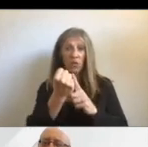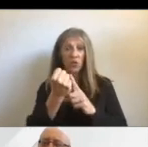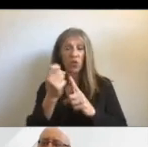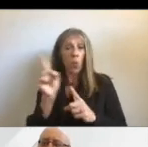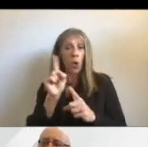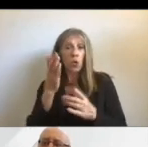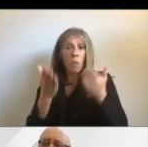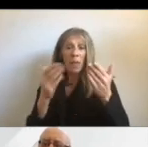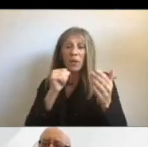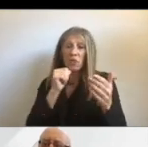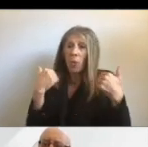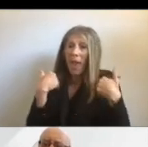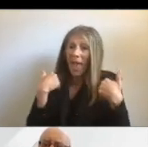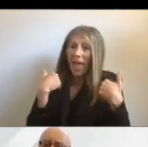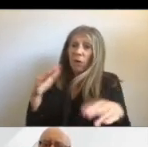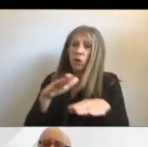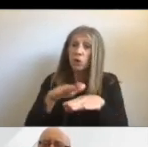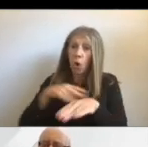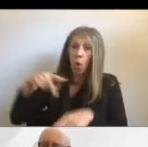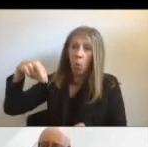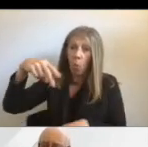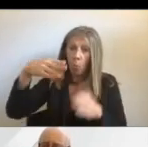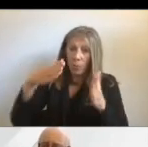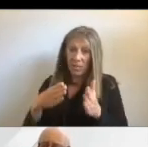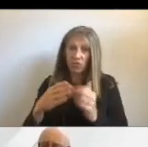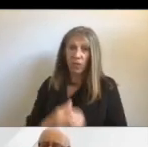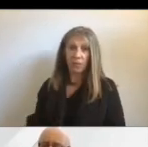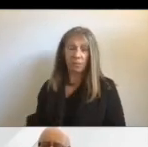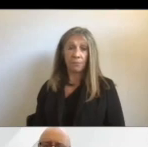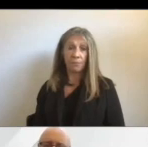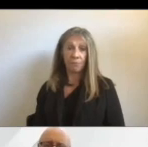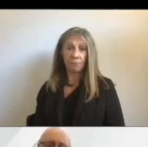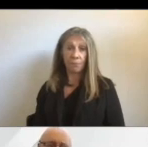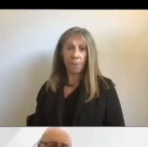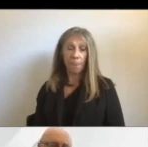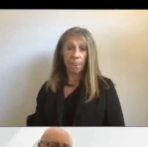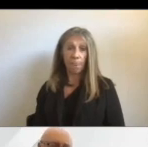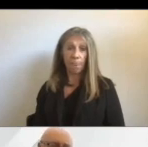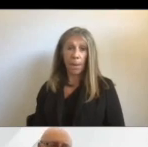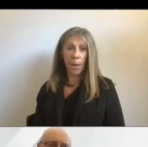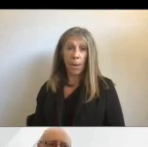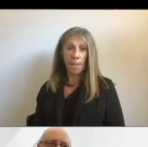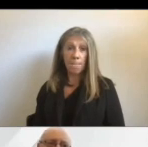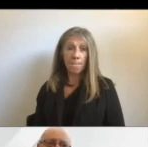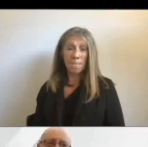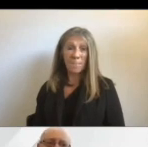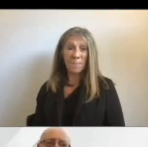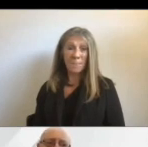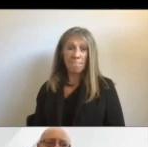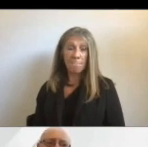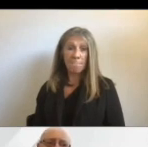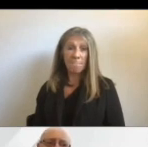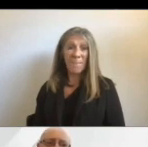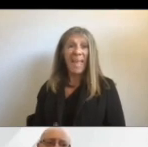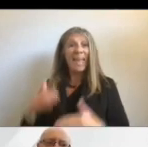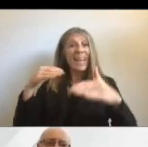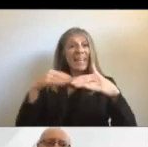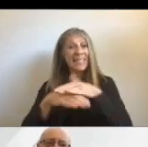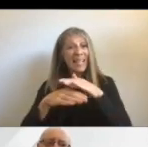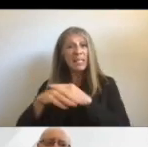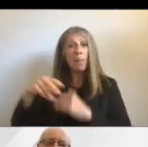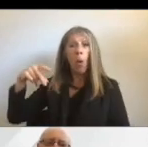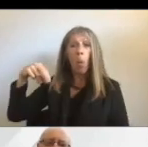curb or edge of pavement where there is no curb, and the distance from both ends of the bottom grade break to the